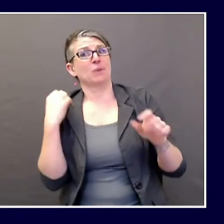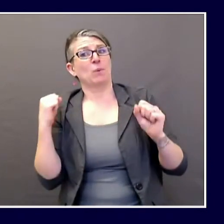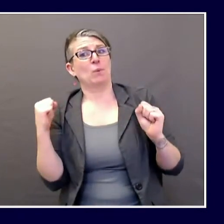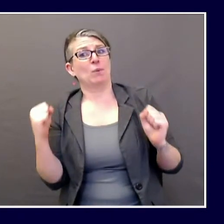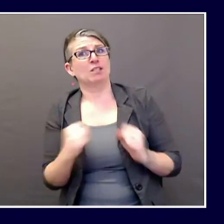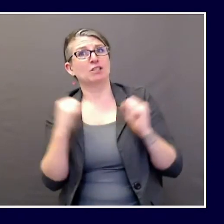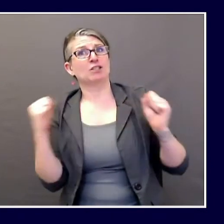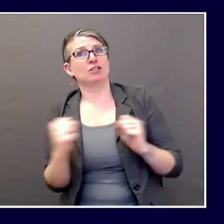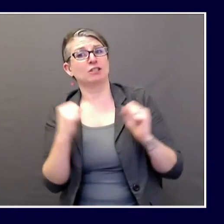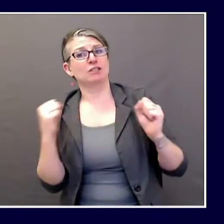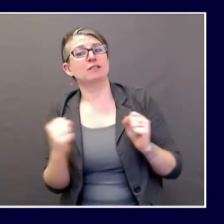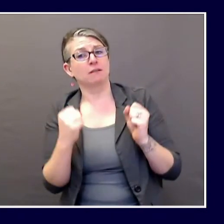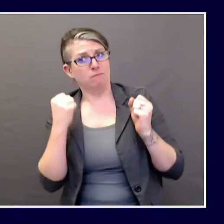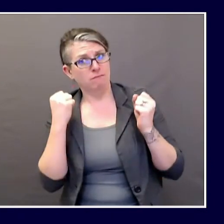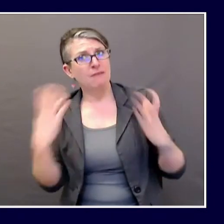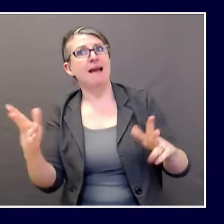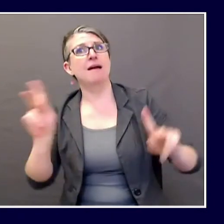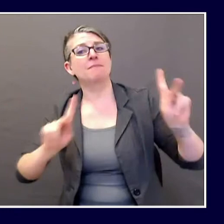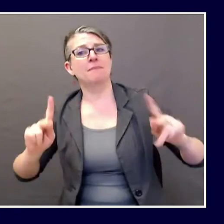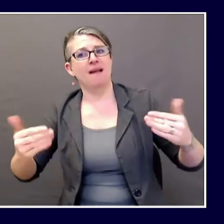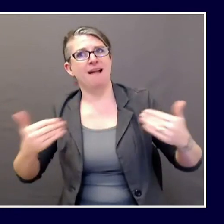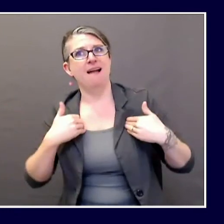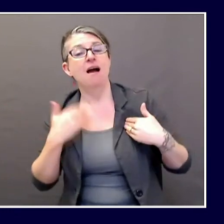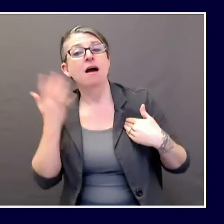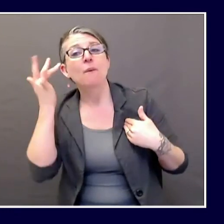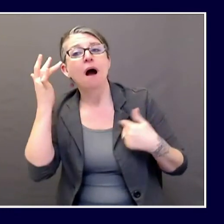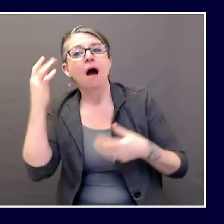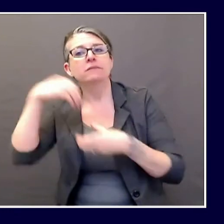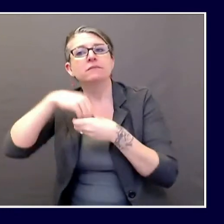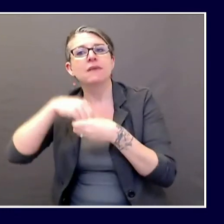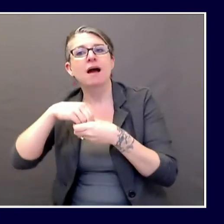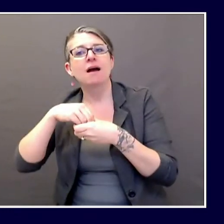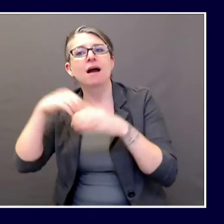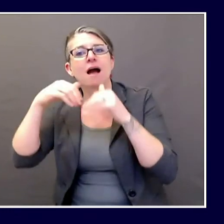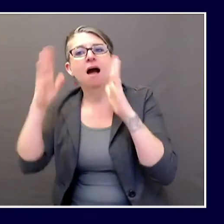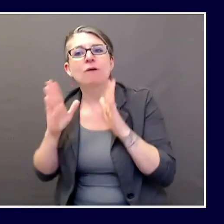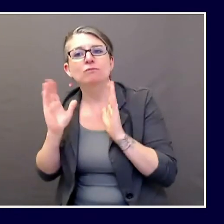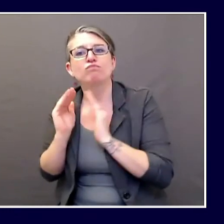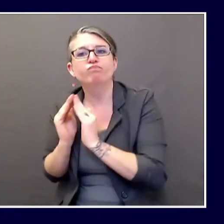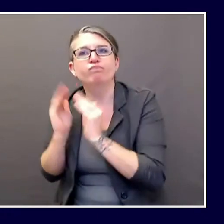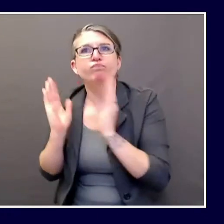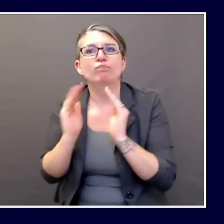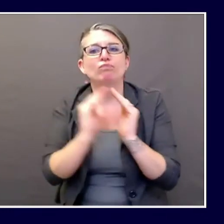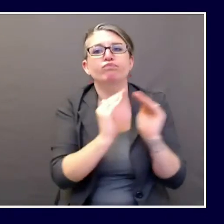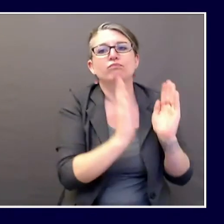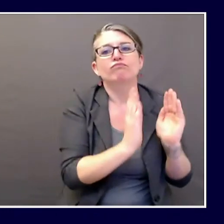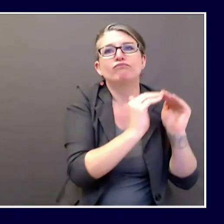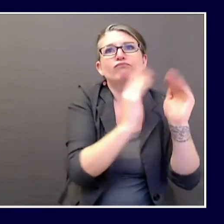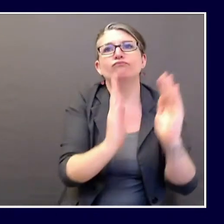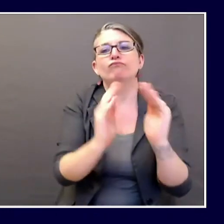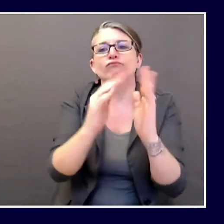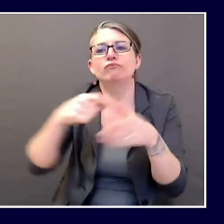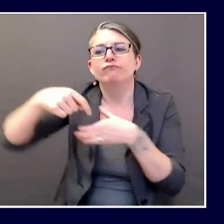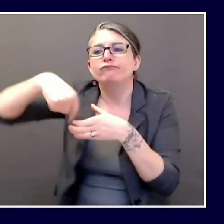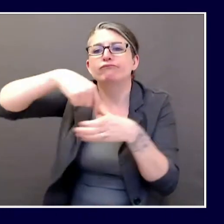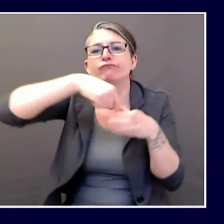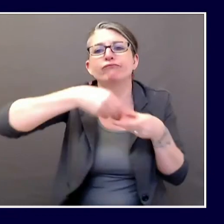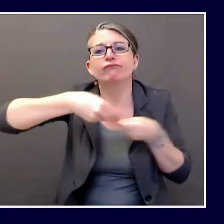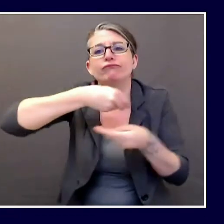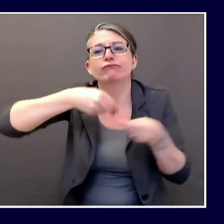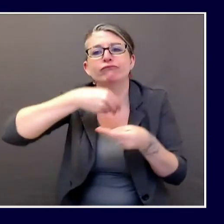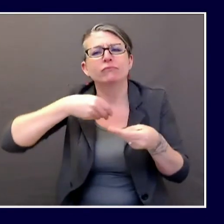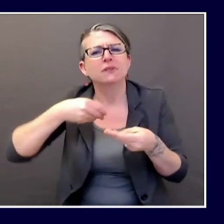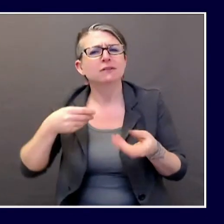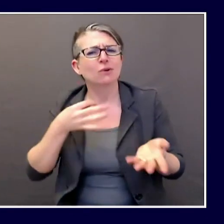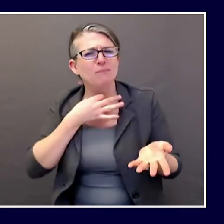what else can you tell us about how this is spreading? Yep, thanks for that question, Patty. We've been looking into this from every angle to